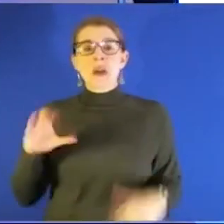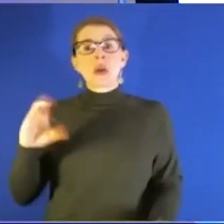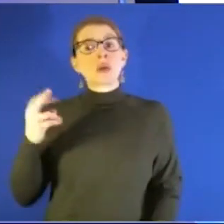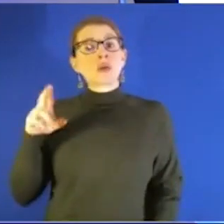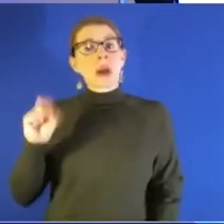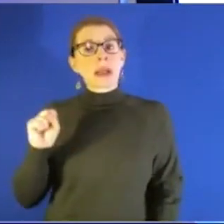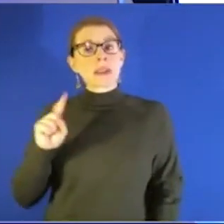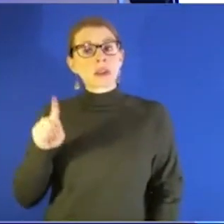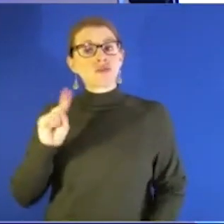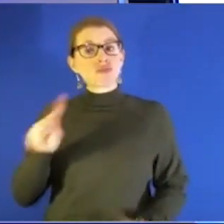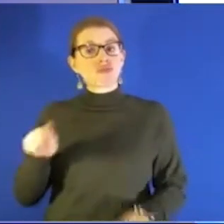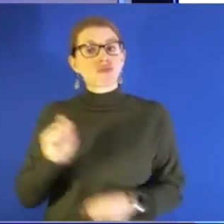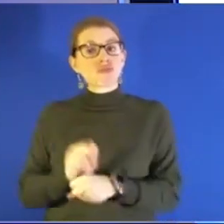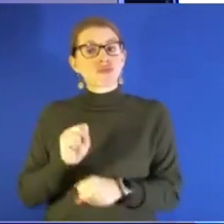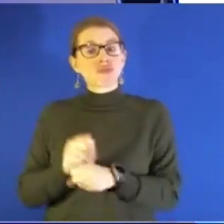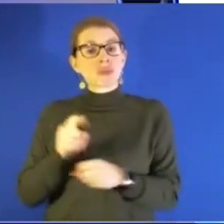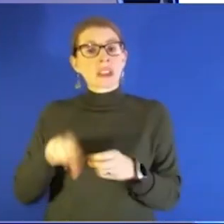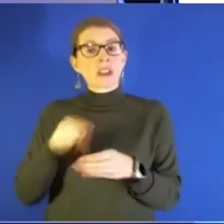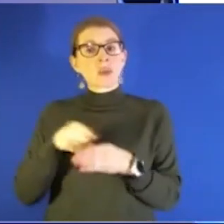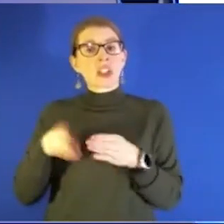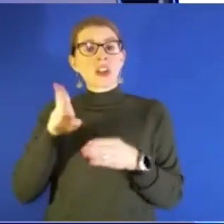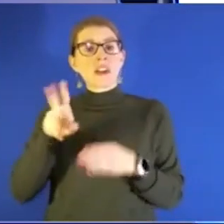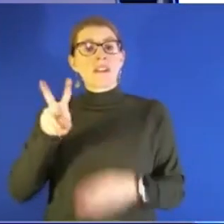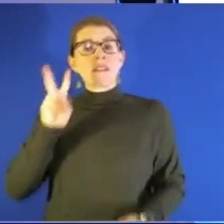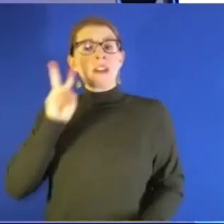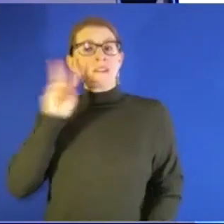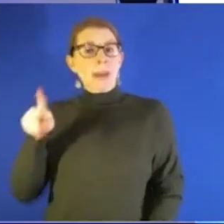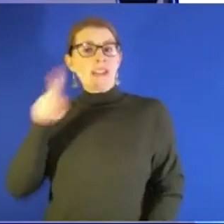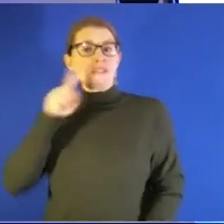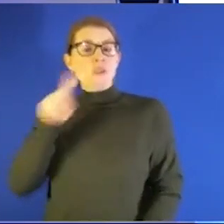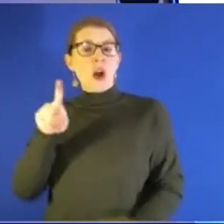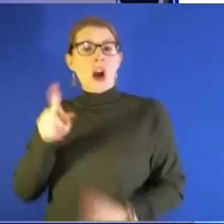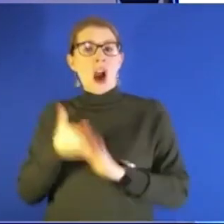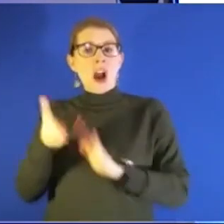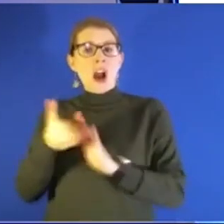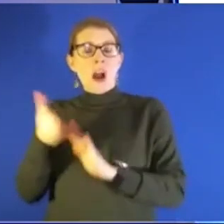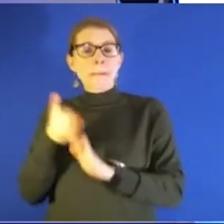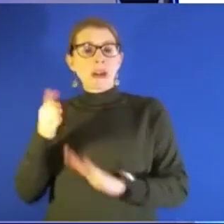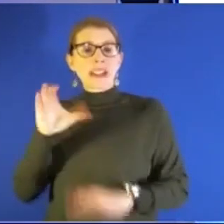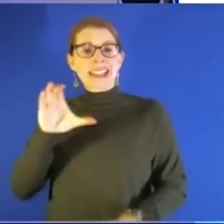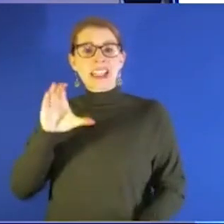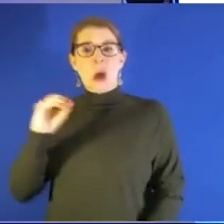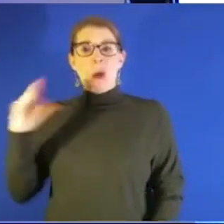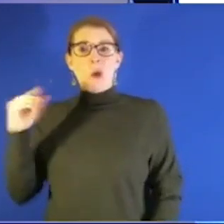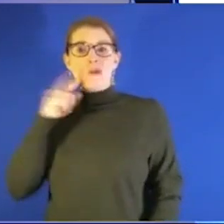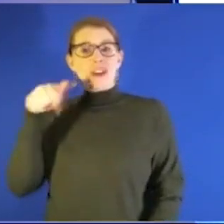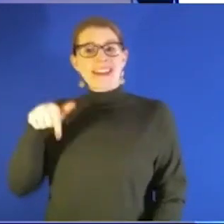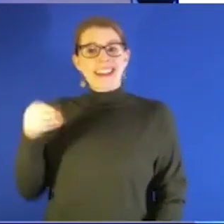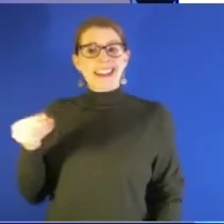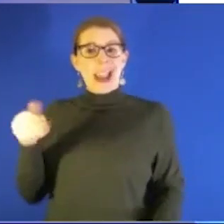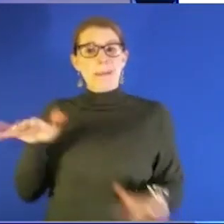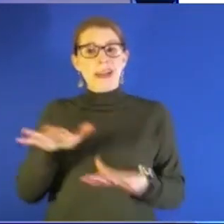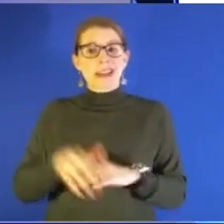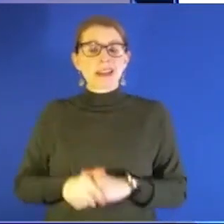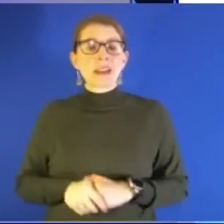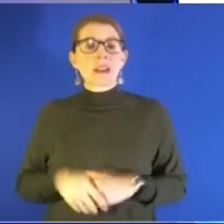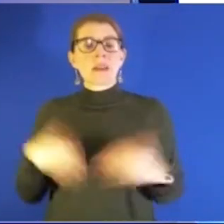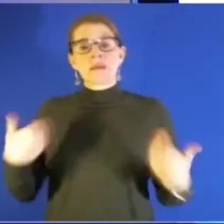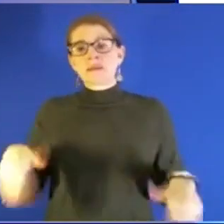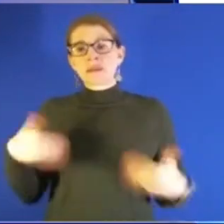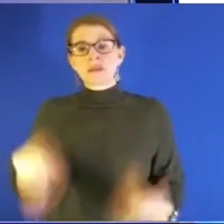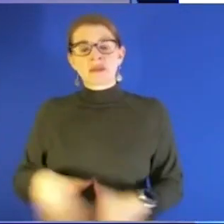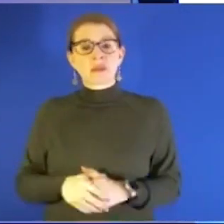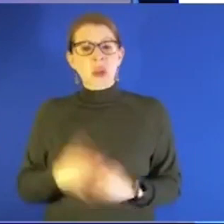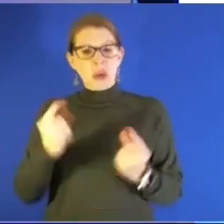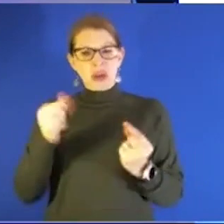understand, doing some. Now you're the VP of Operations and the COO for this campus. So, I mean, gosh, what were you doing this